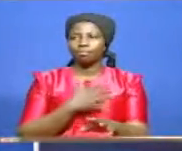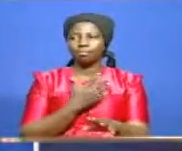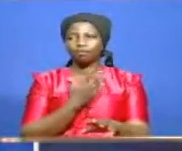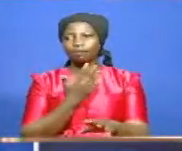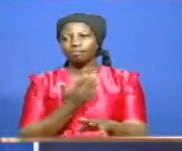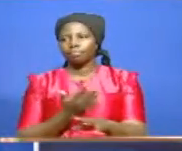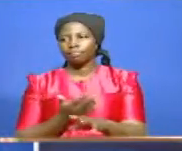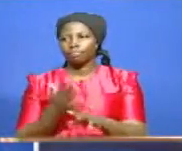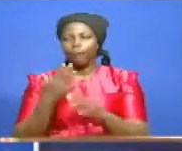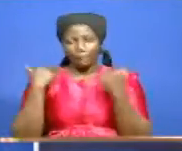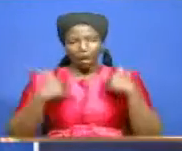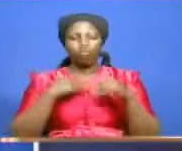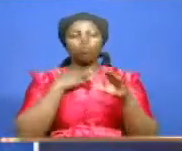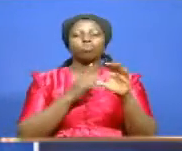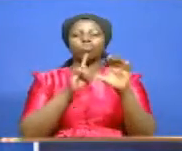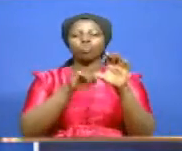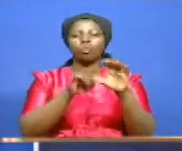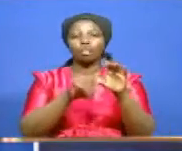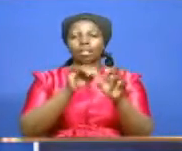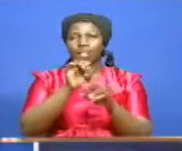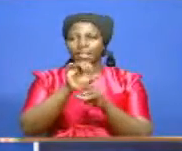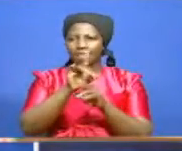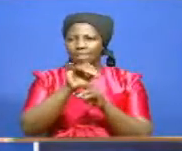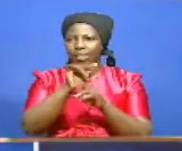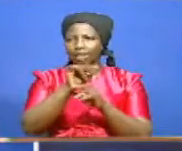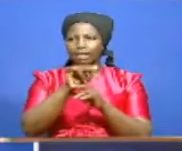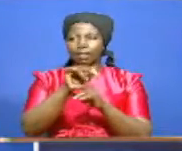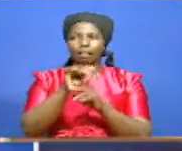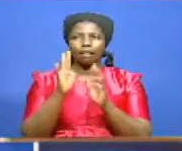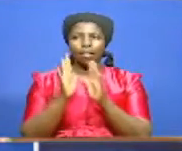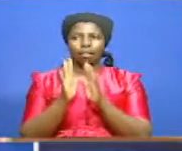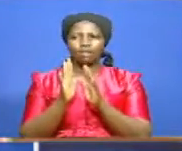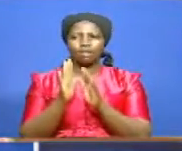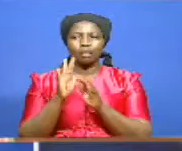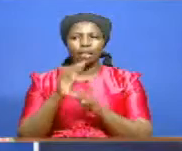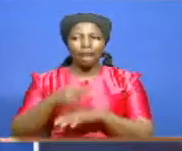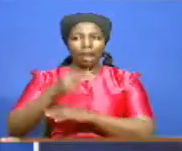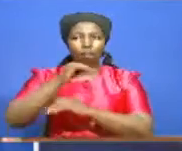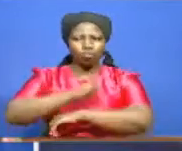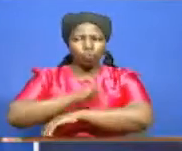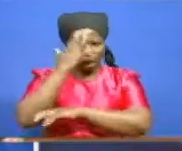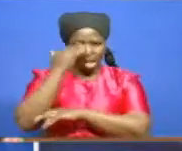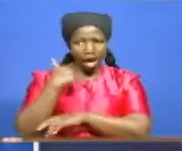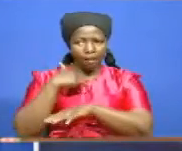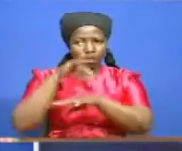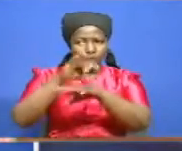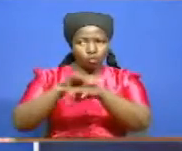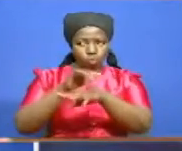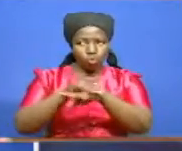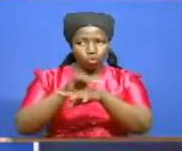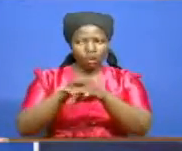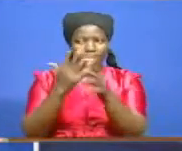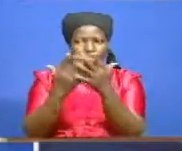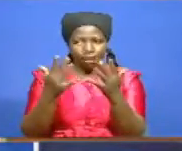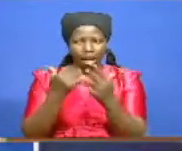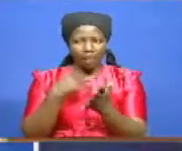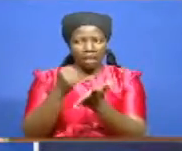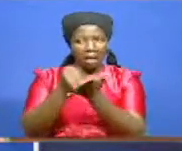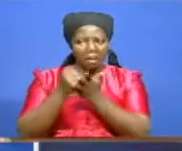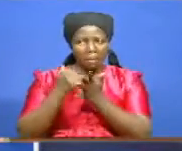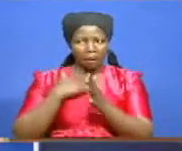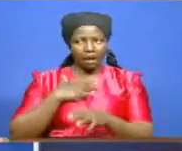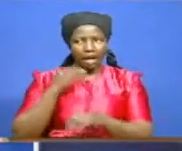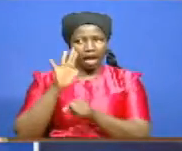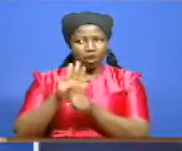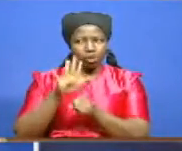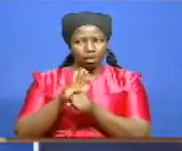I'd like to join Edinburgh in high school because it has good facilities. It has helped me a lot. I joined in